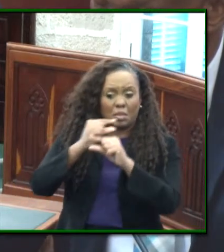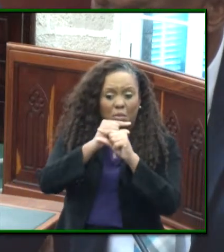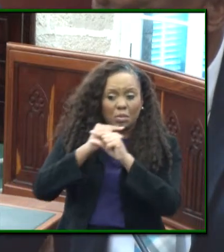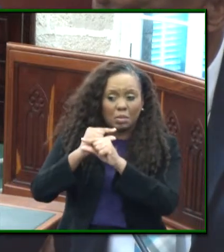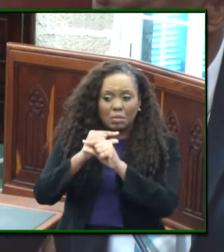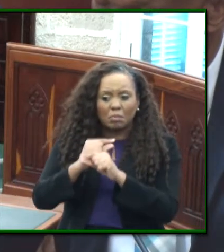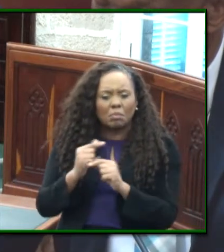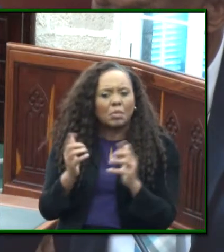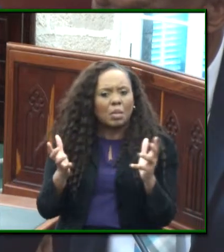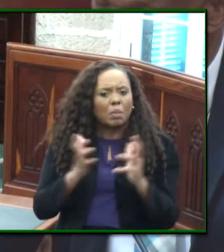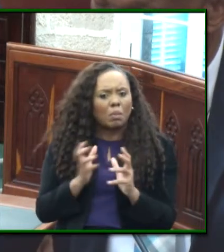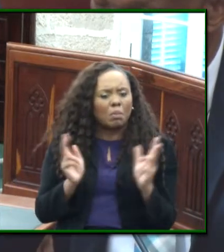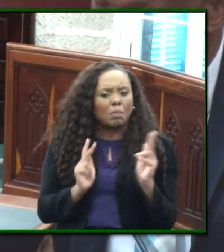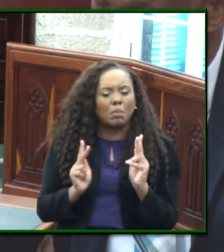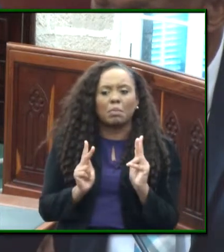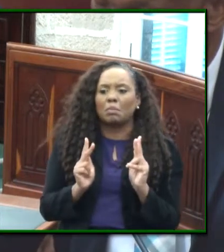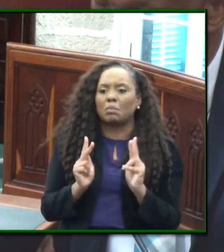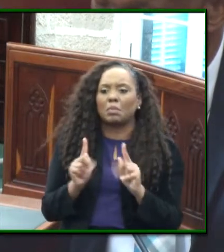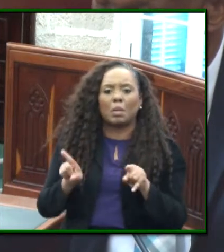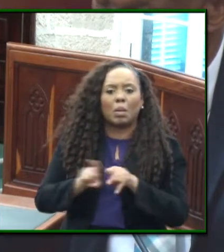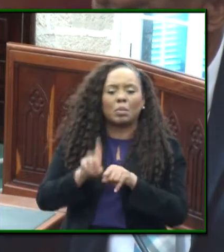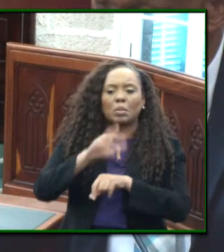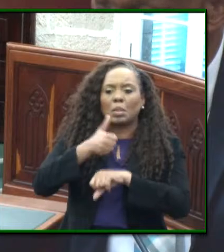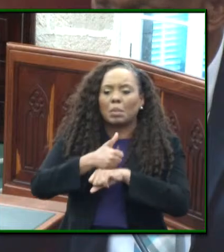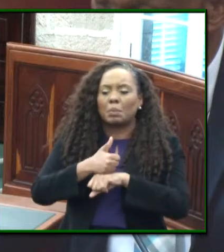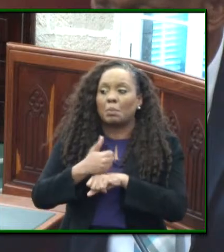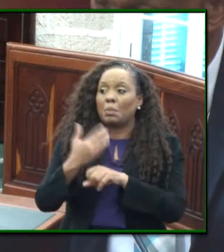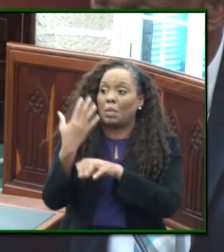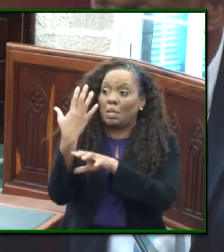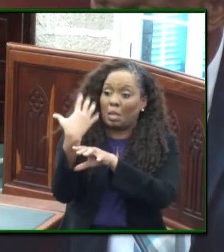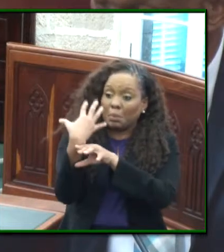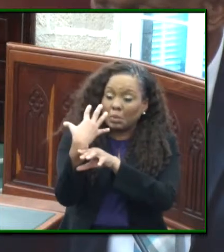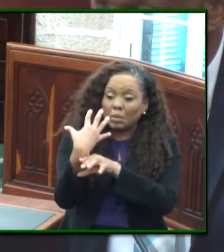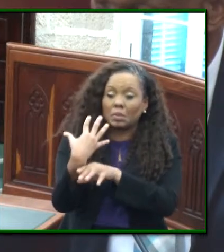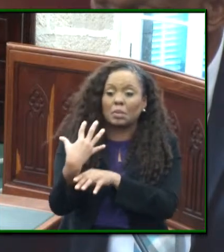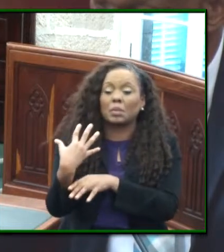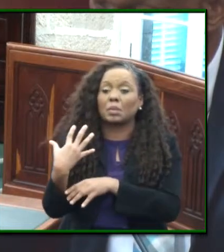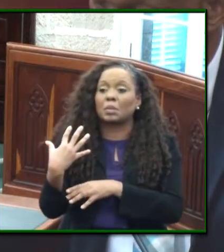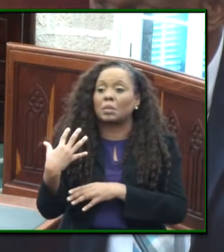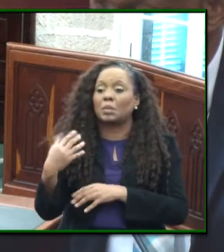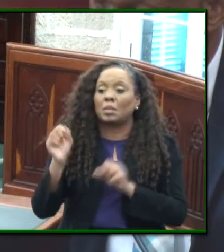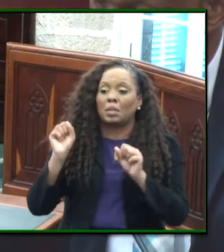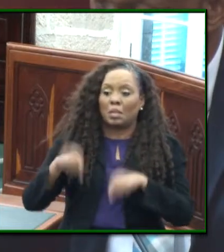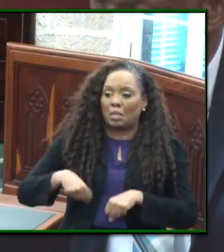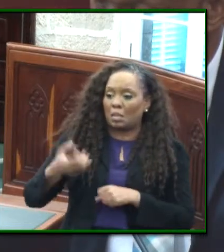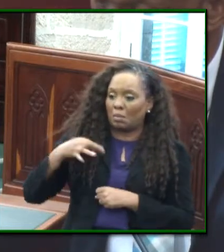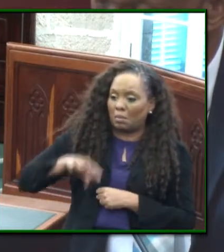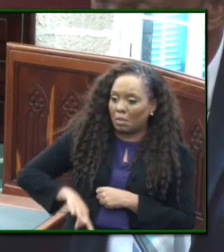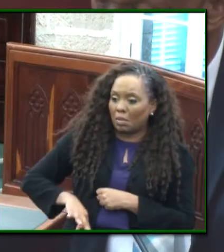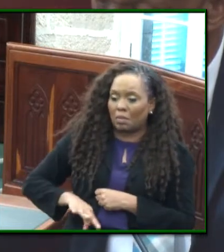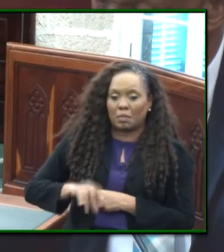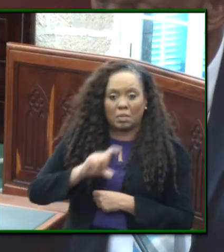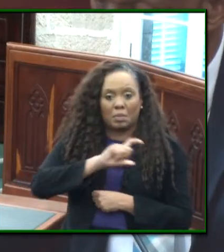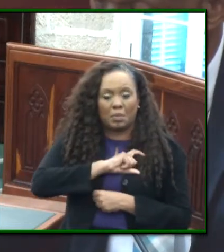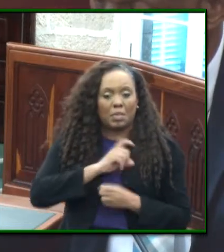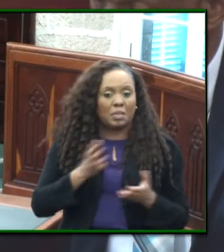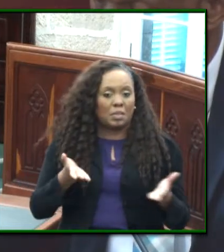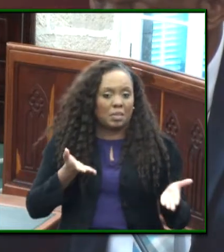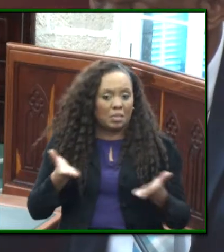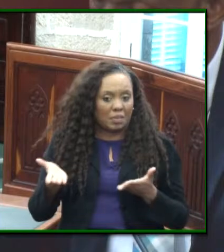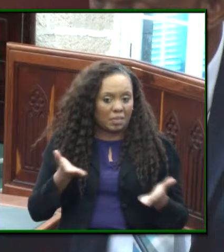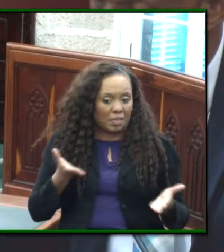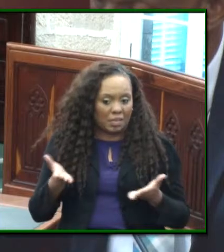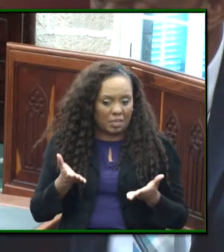to urge them to put in security mechanisms, put in cameras that can be of benefit to the Barbados Police Service as we